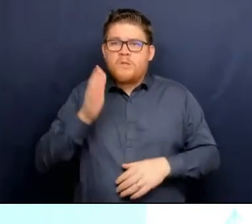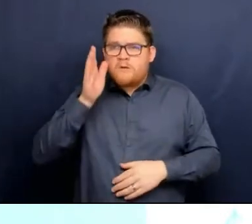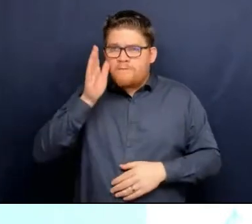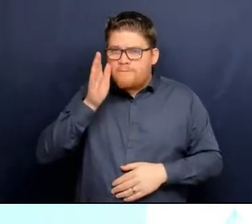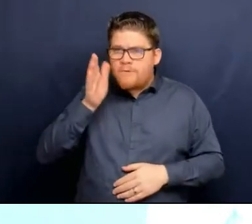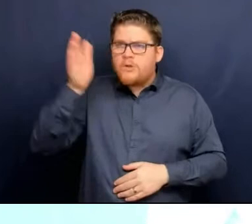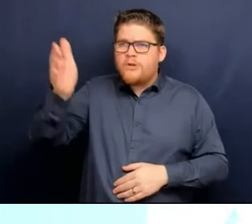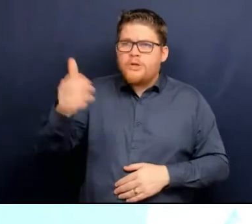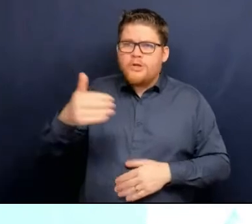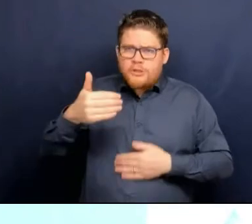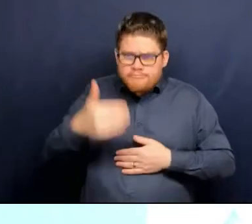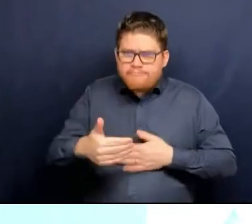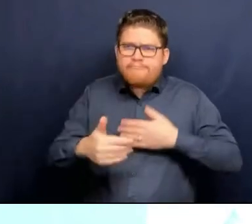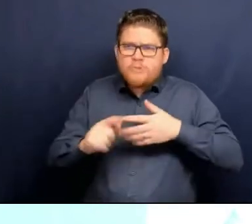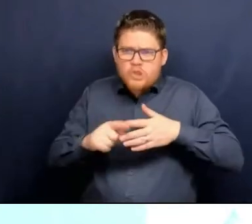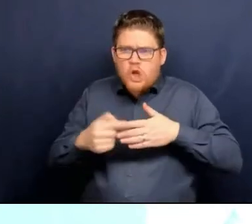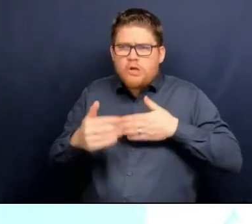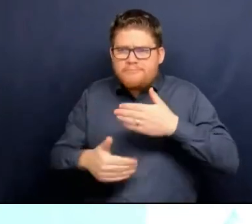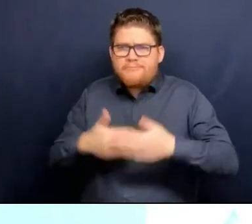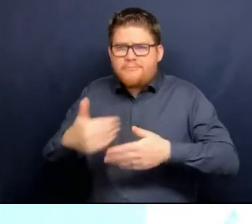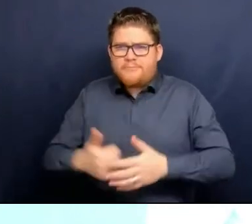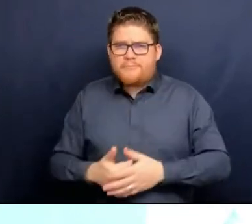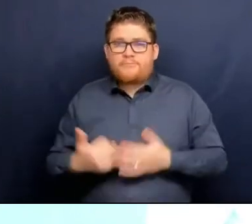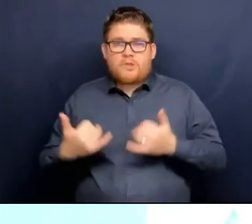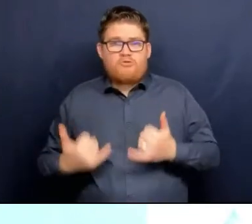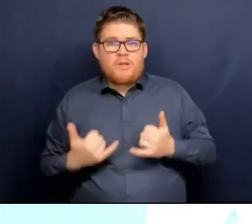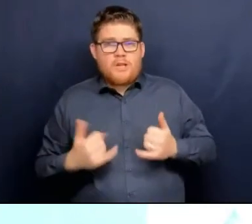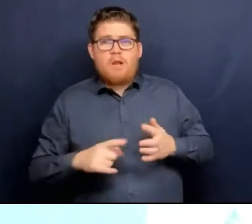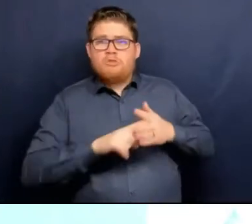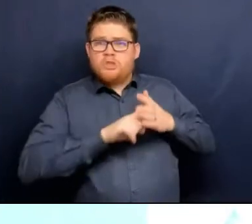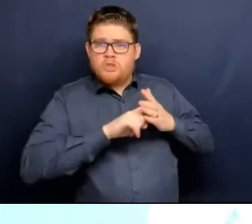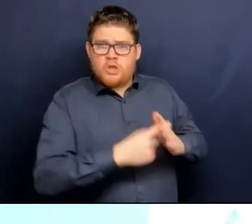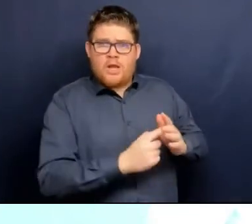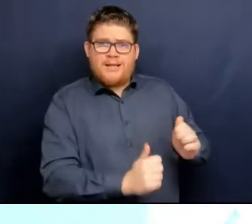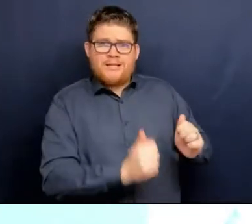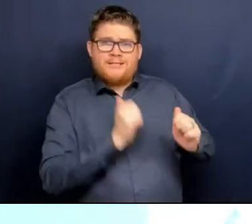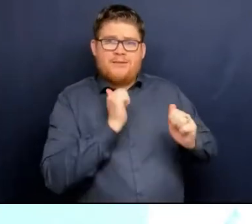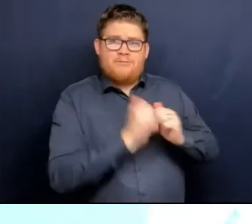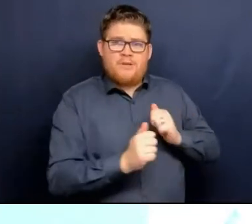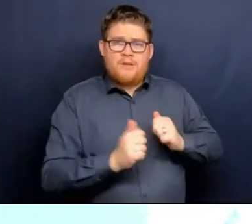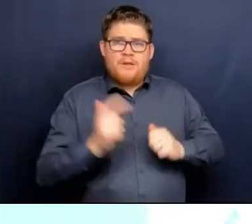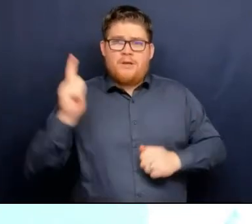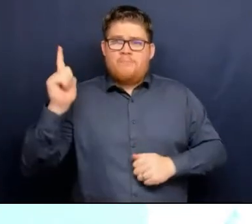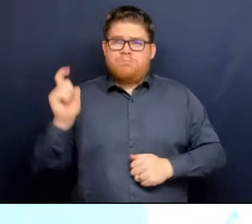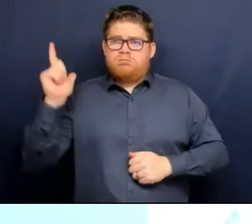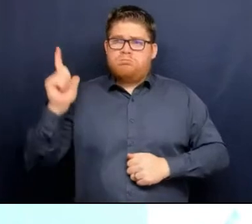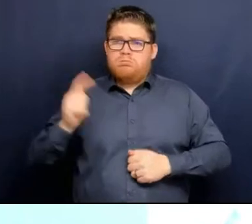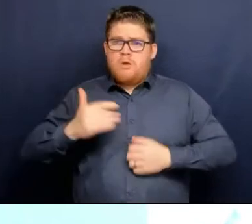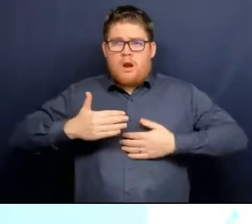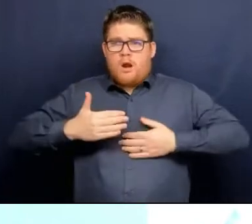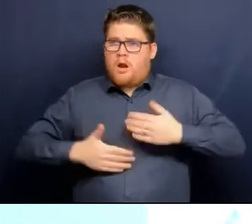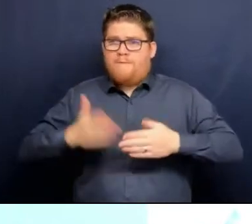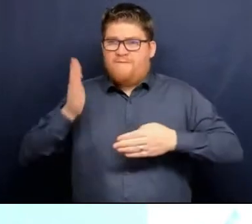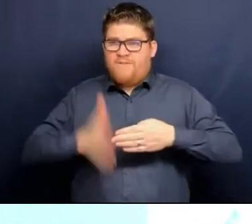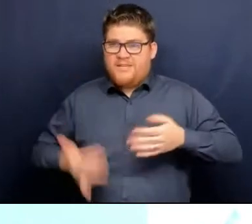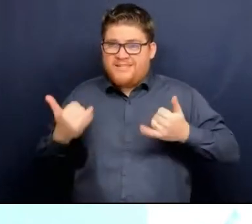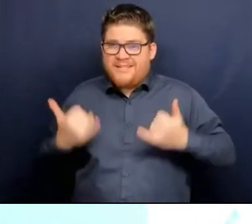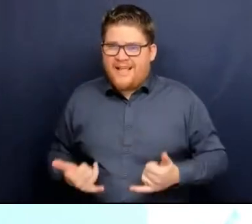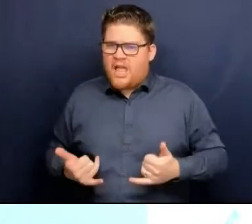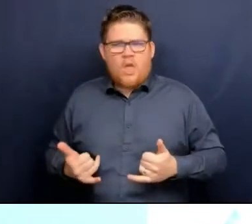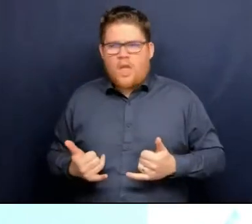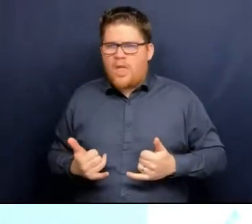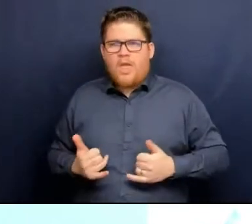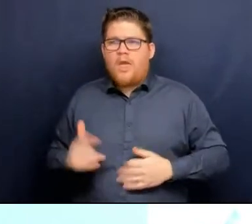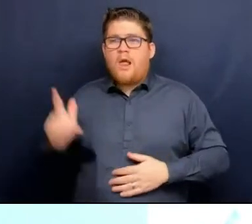expect to finish the race the day we start it. We expect to finish it over time. The federal government, I think, did a 20 years, is that what they said?